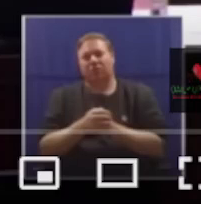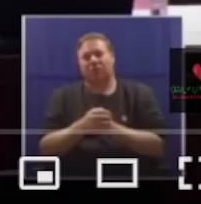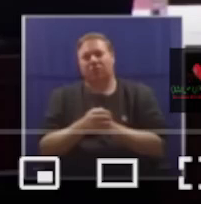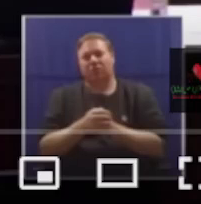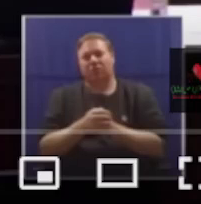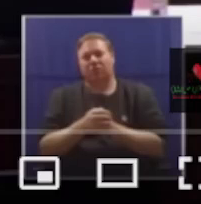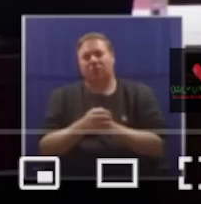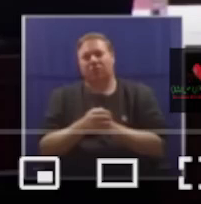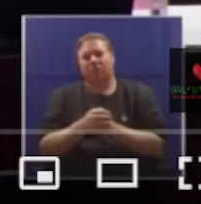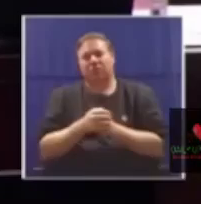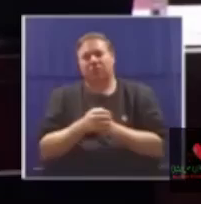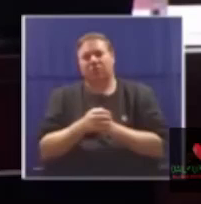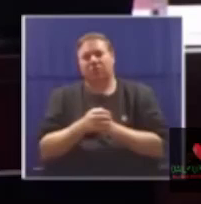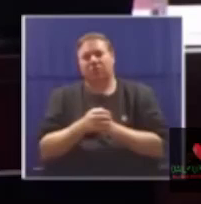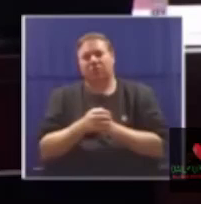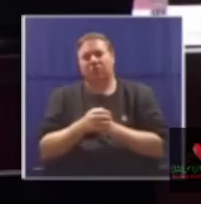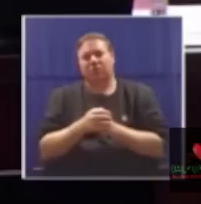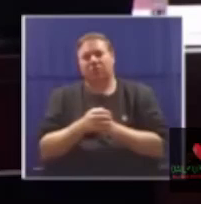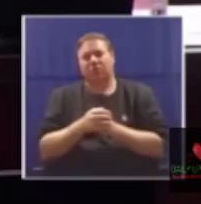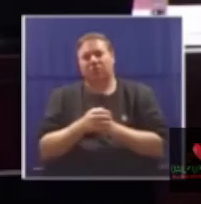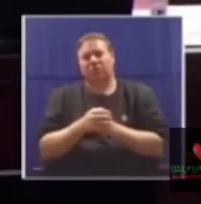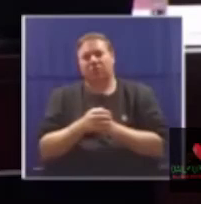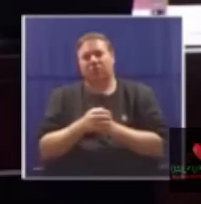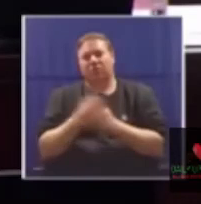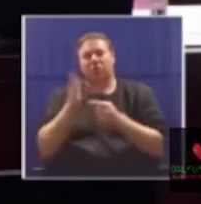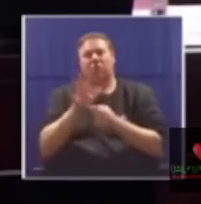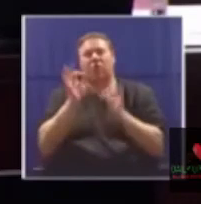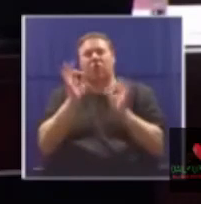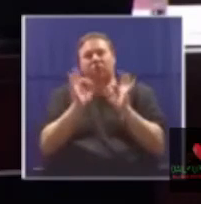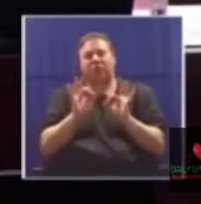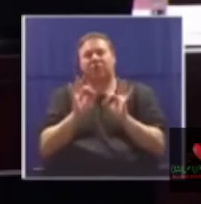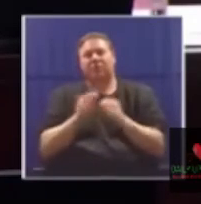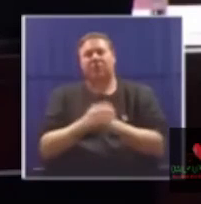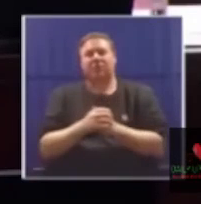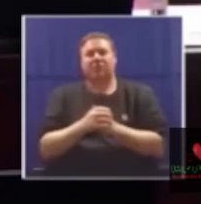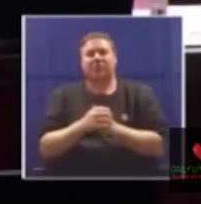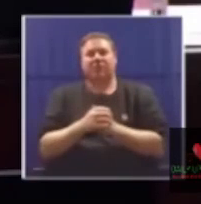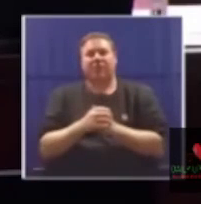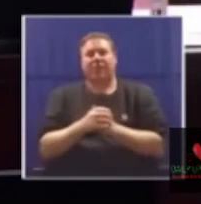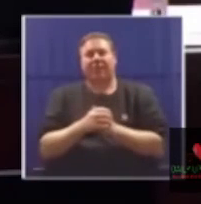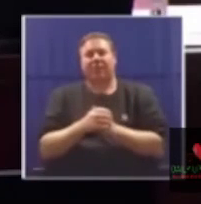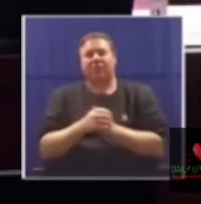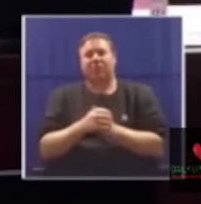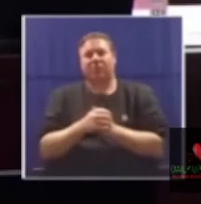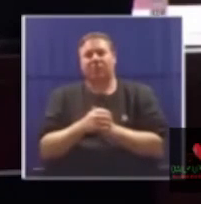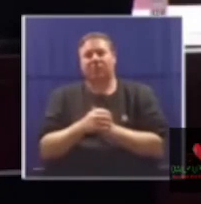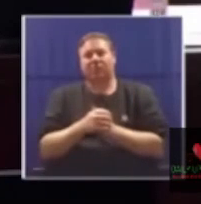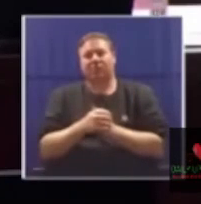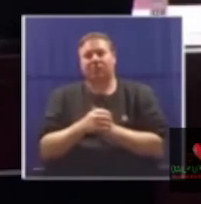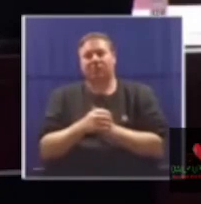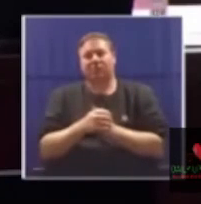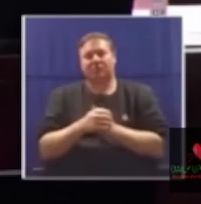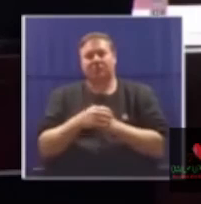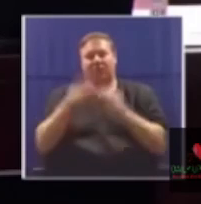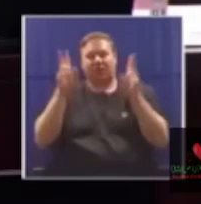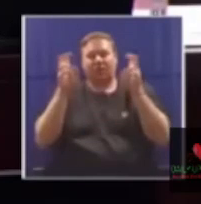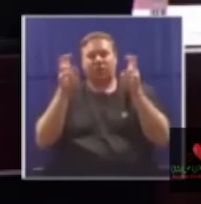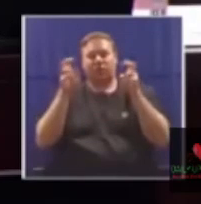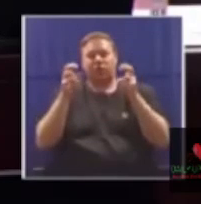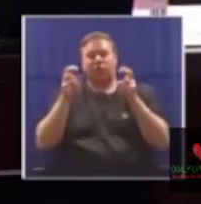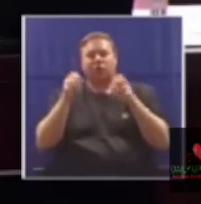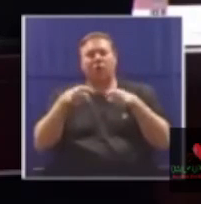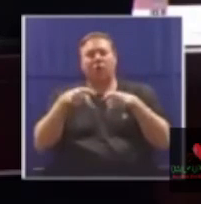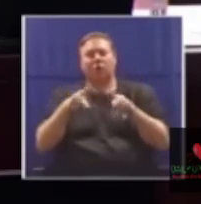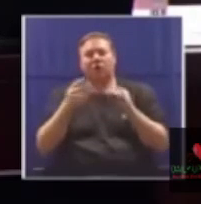lifetime at least? Then the issue that we want to take this opportunity to